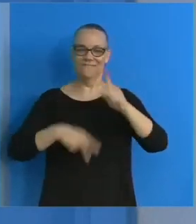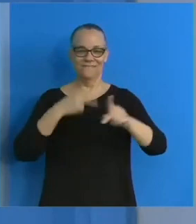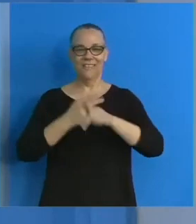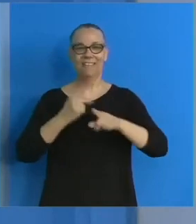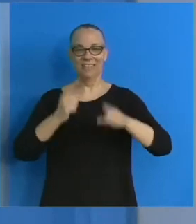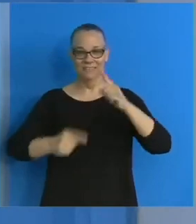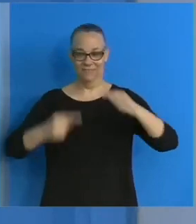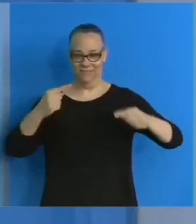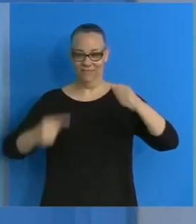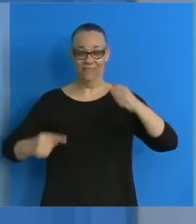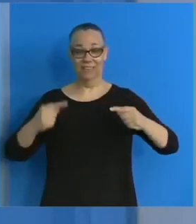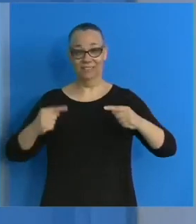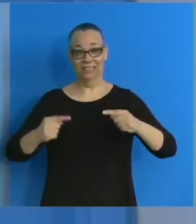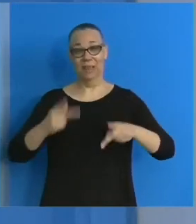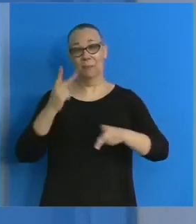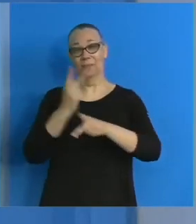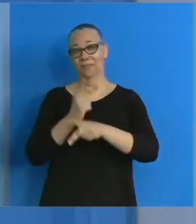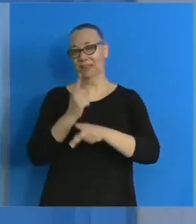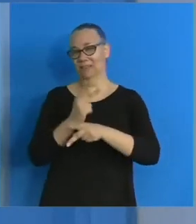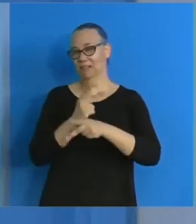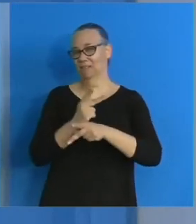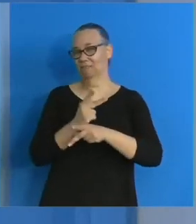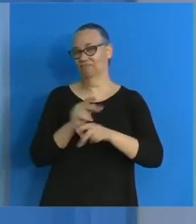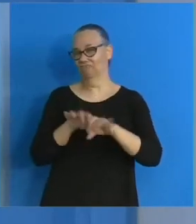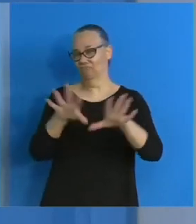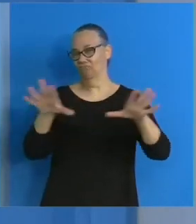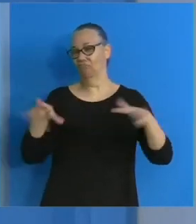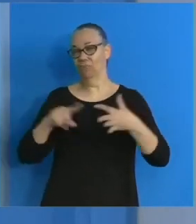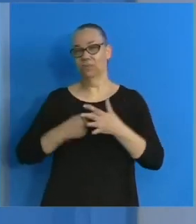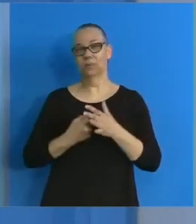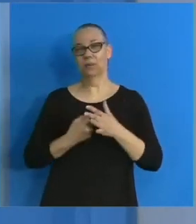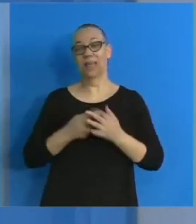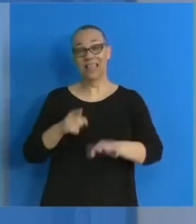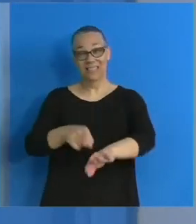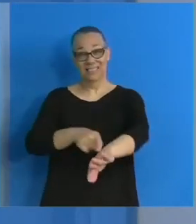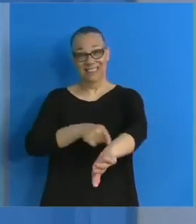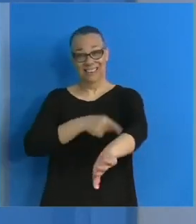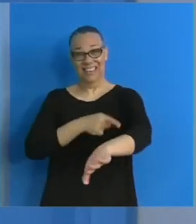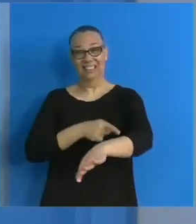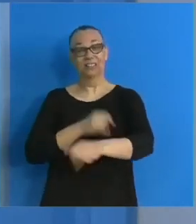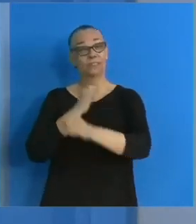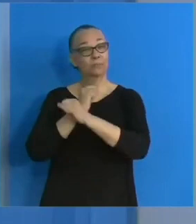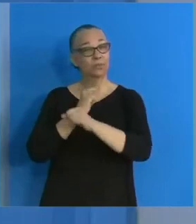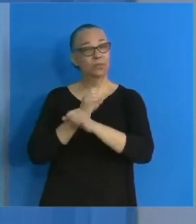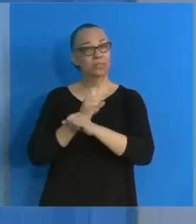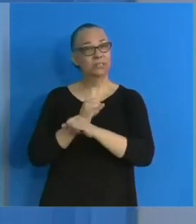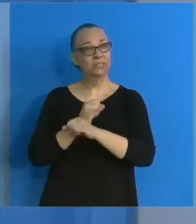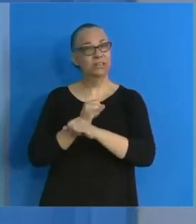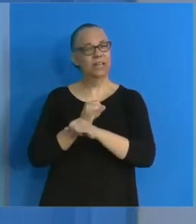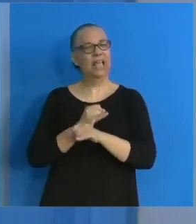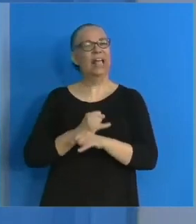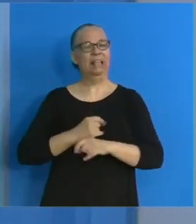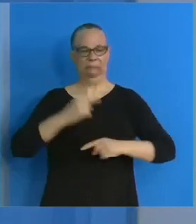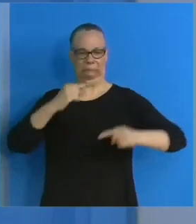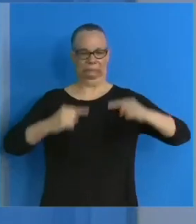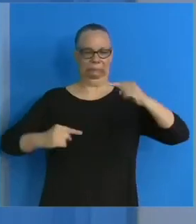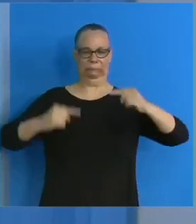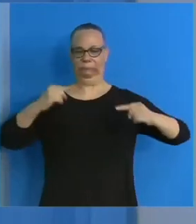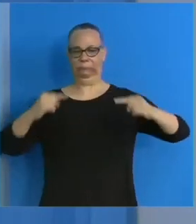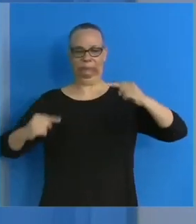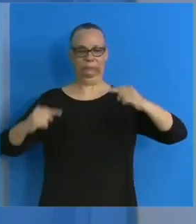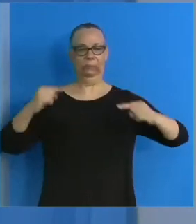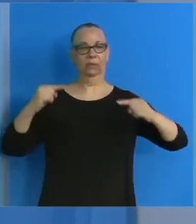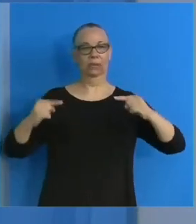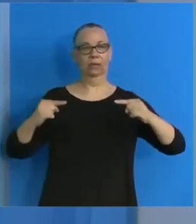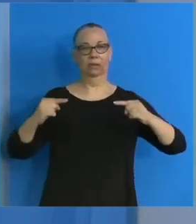from starting. The length of immunity after infection varies very widely. As